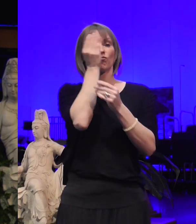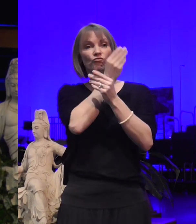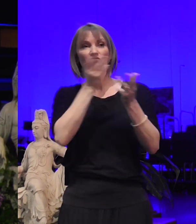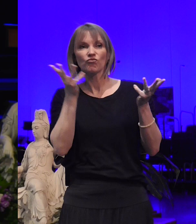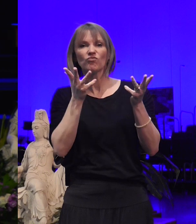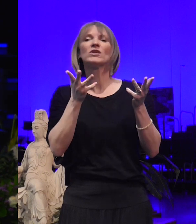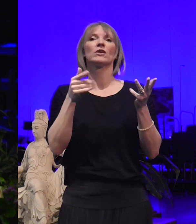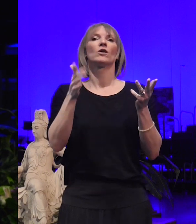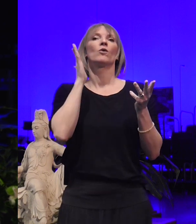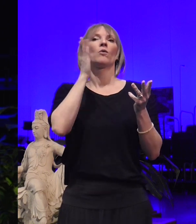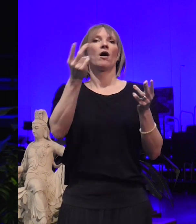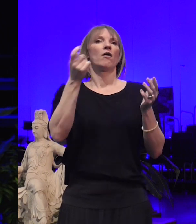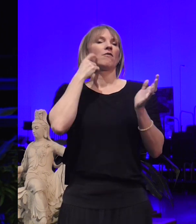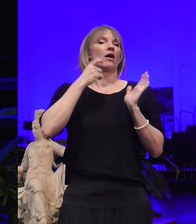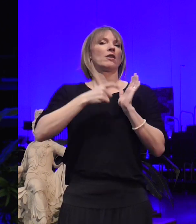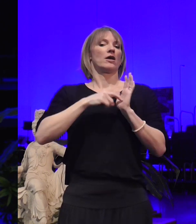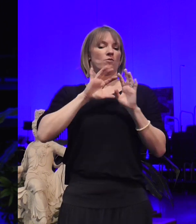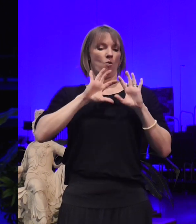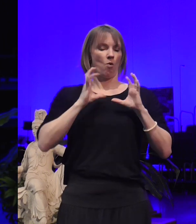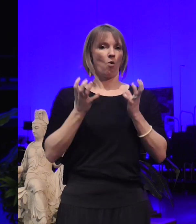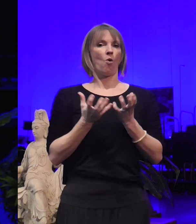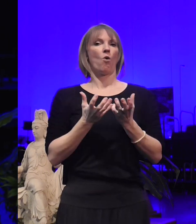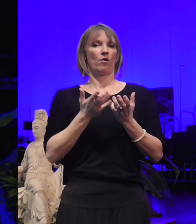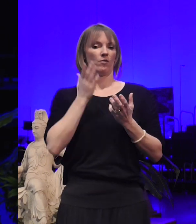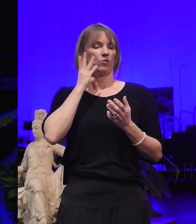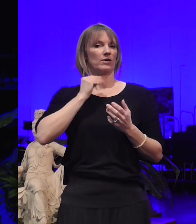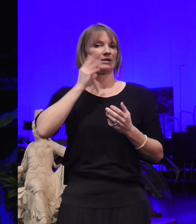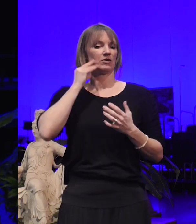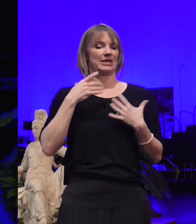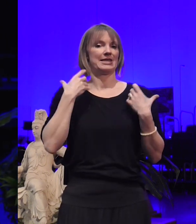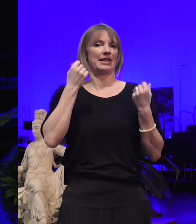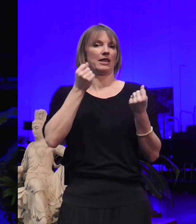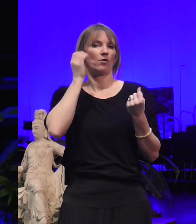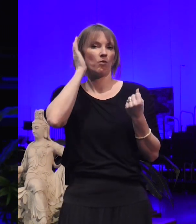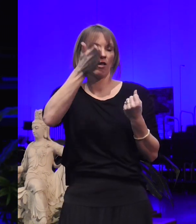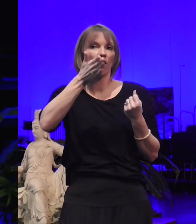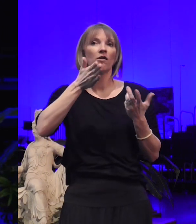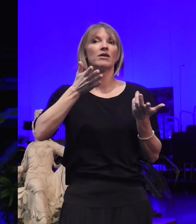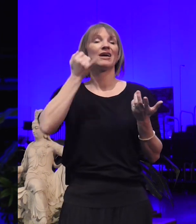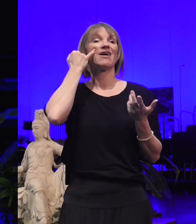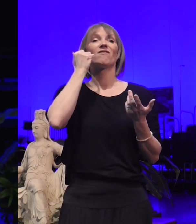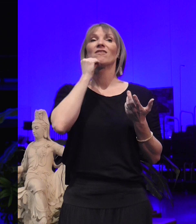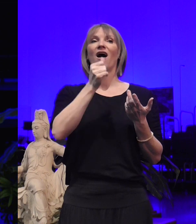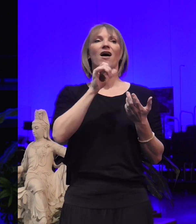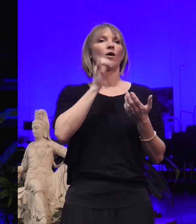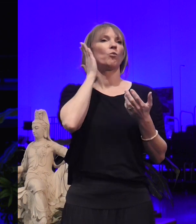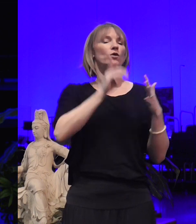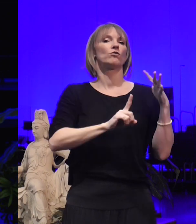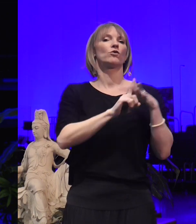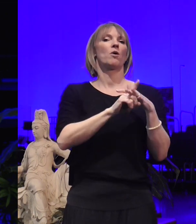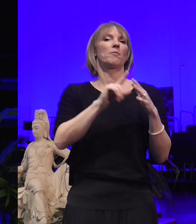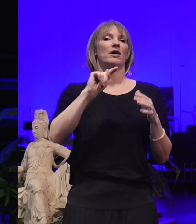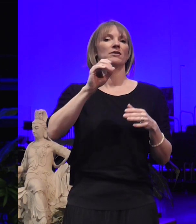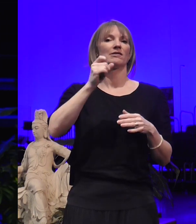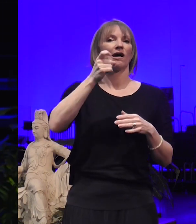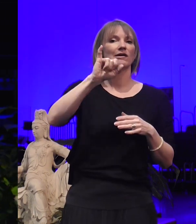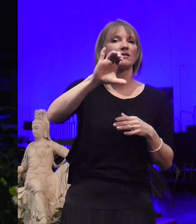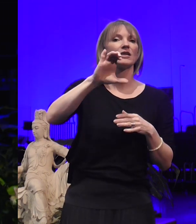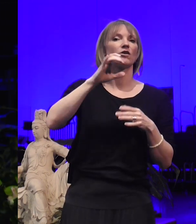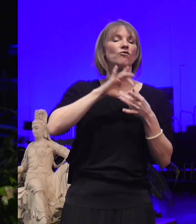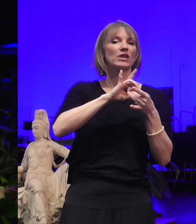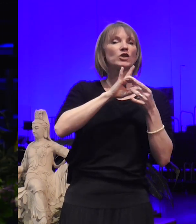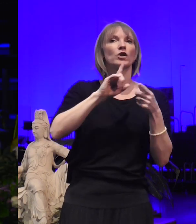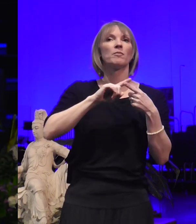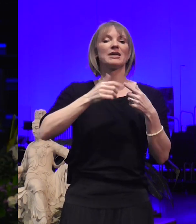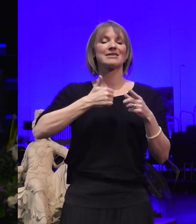that wholeness and you can experience healing. If you don't, it plays out in toxic relationships, in